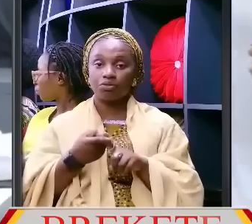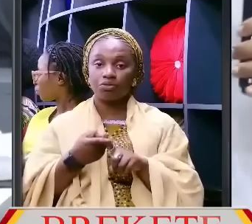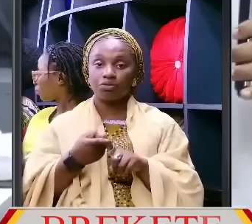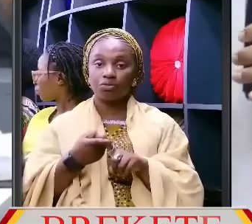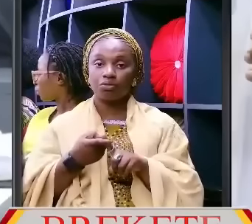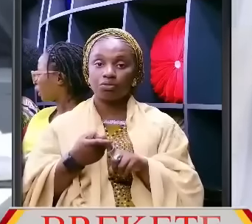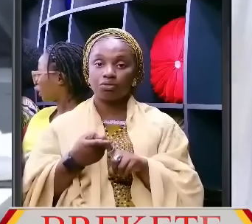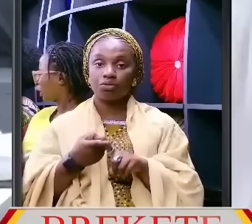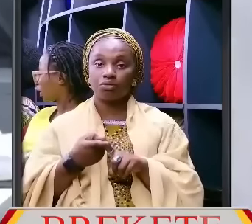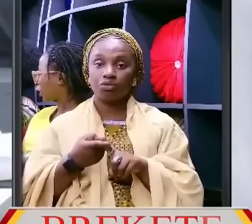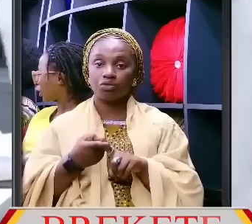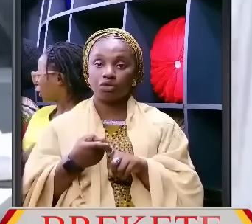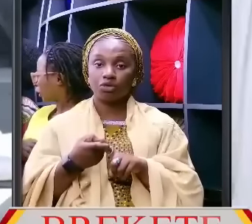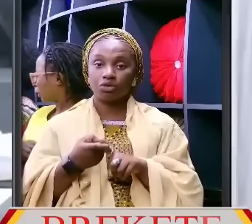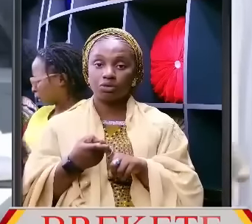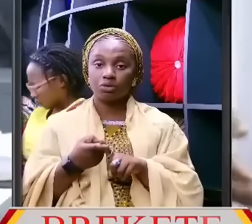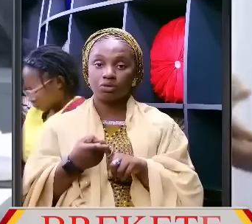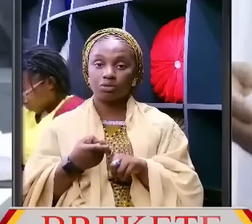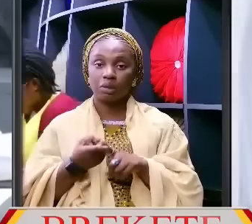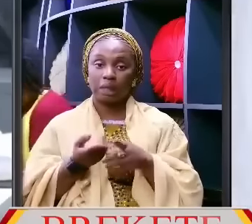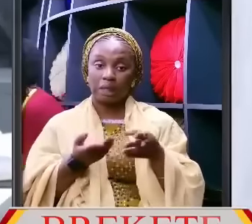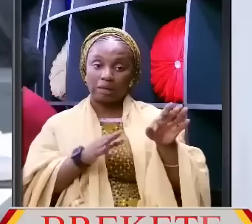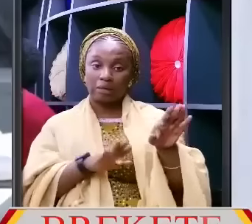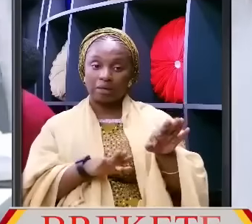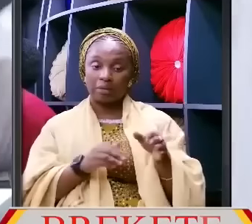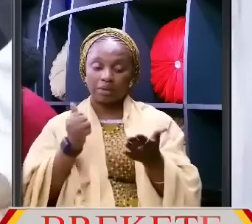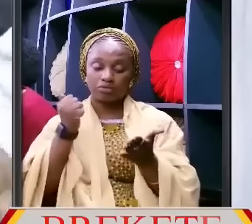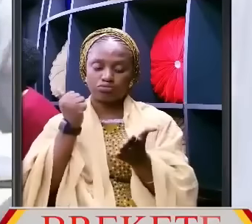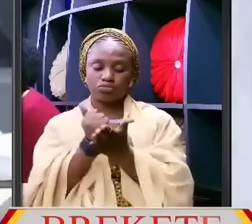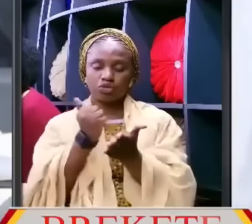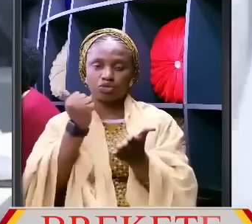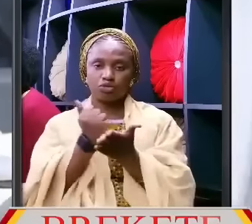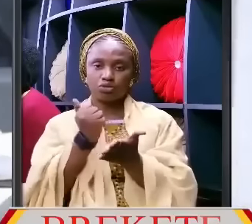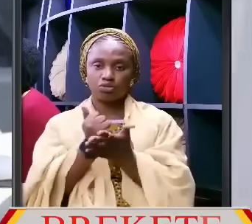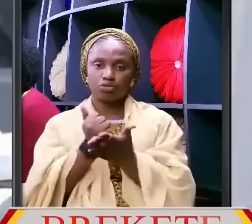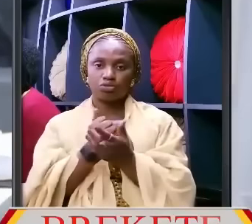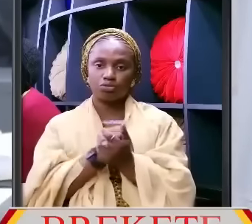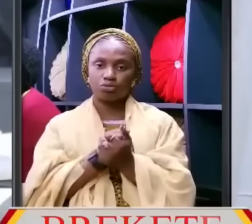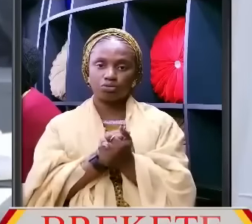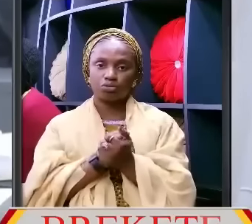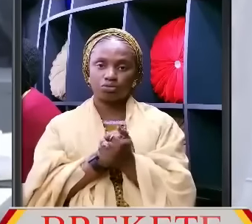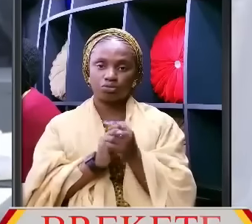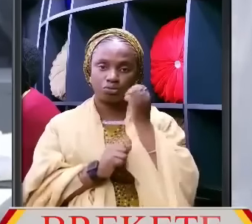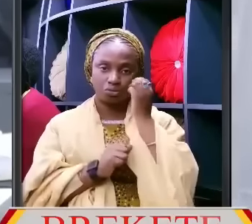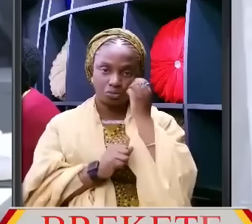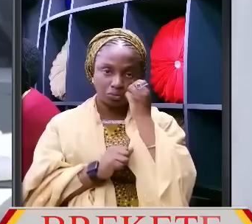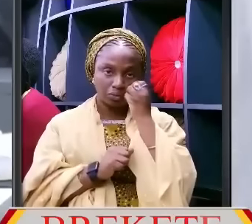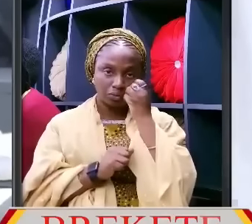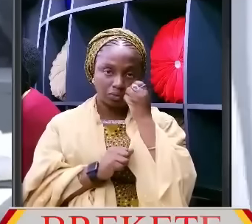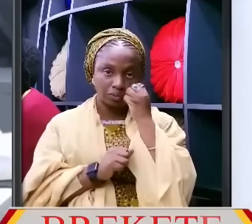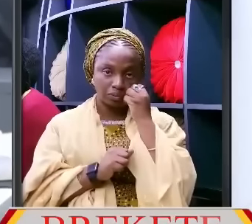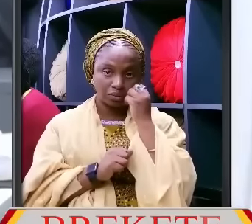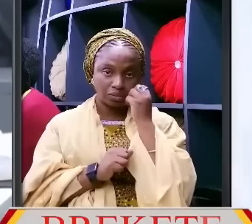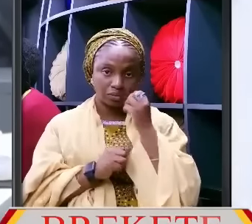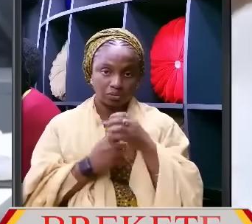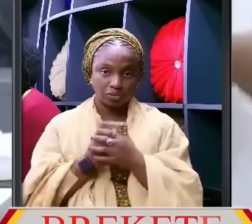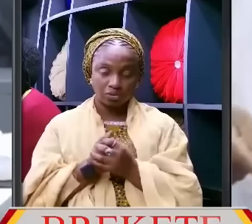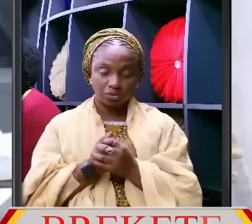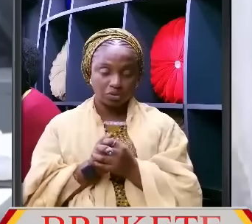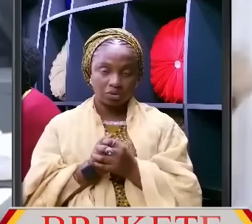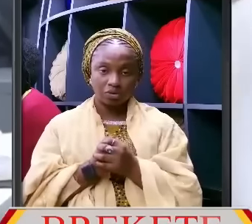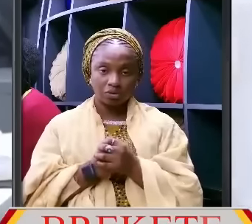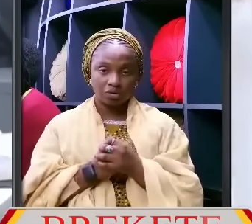put them nail for head. Nail them. Only say they get locked. The nail no go straight. You come bend